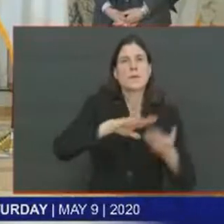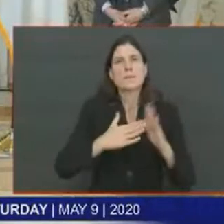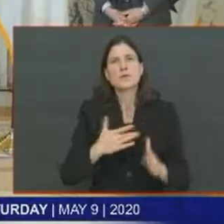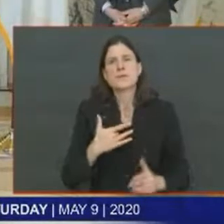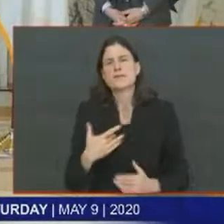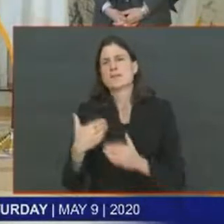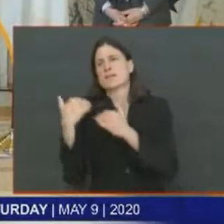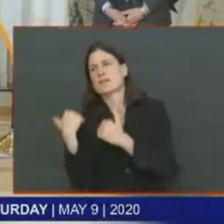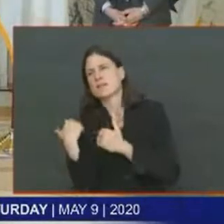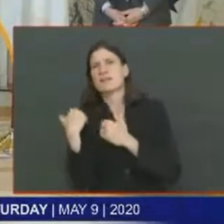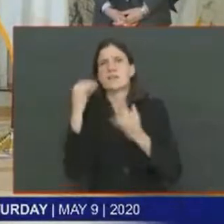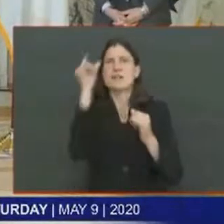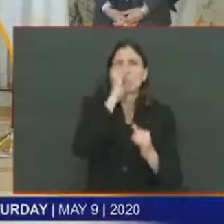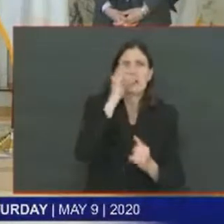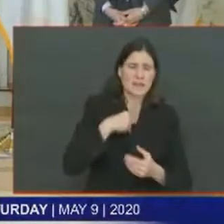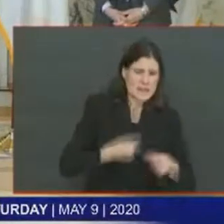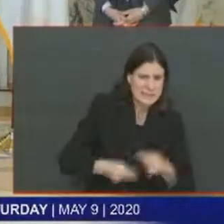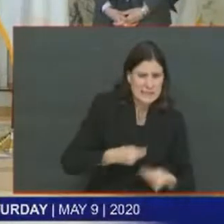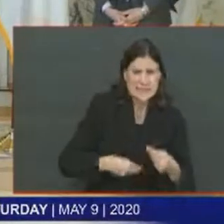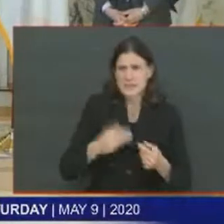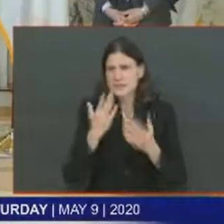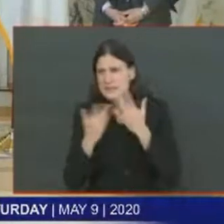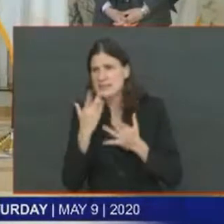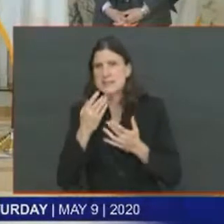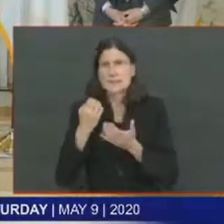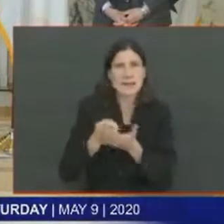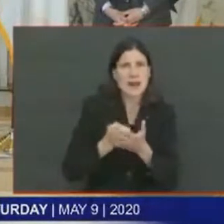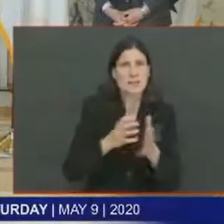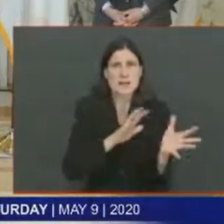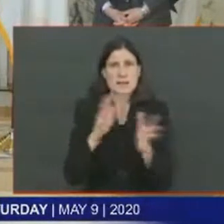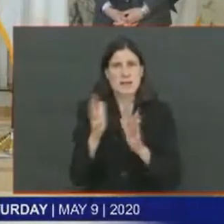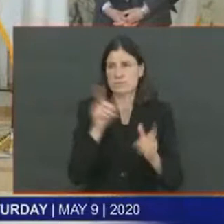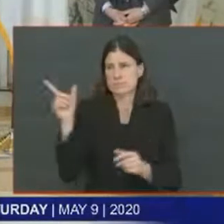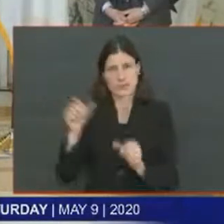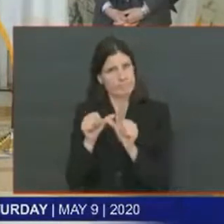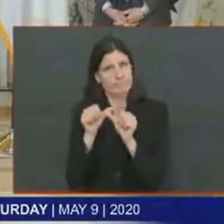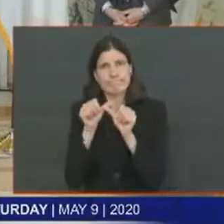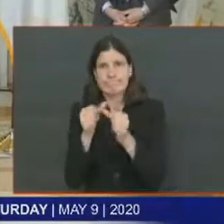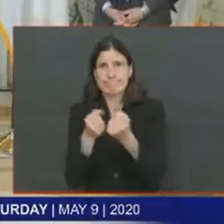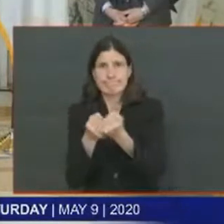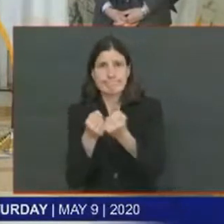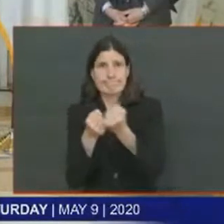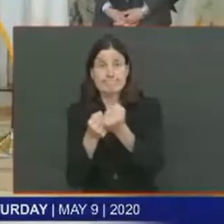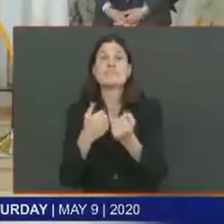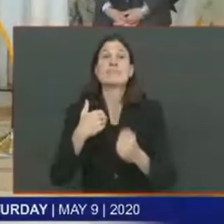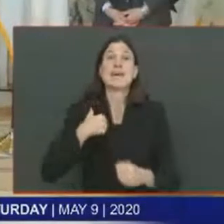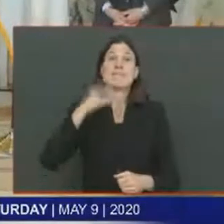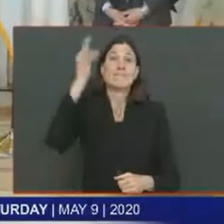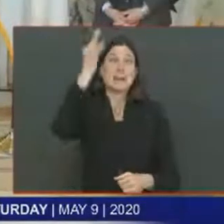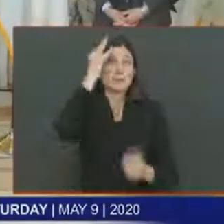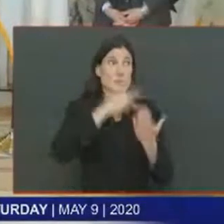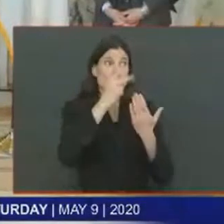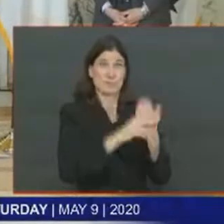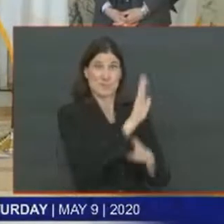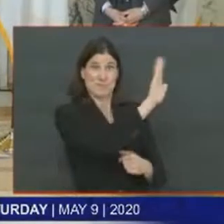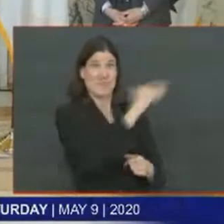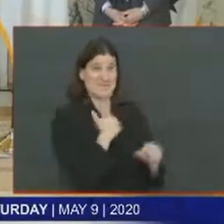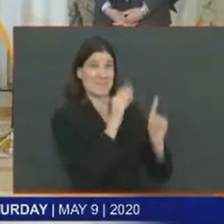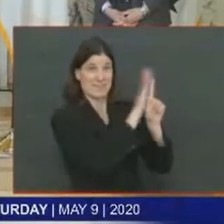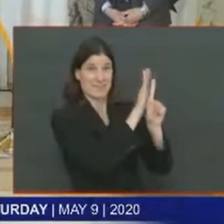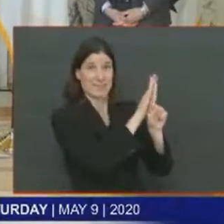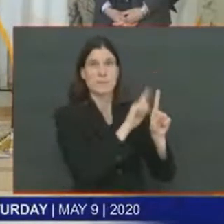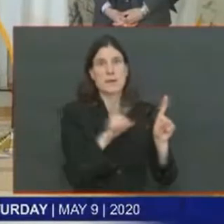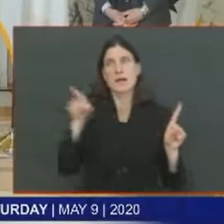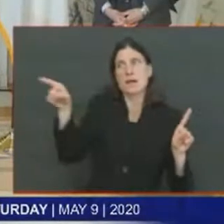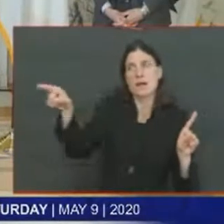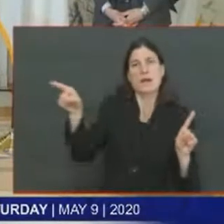help, could you help with this? We're helping with utilities, we're helping with rent, we're helping with mortgages. For many people, their student